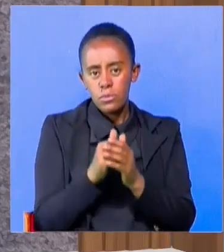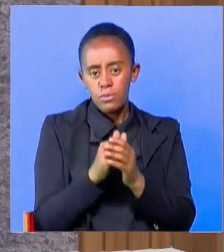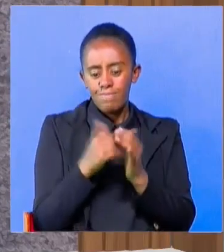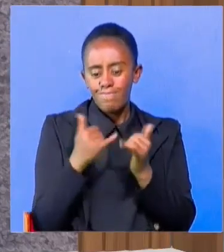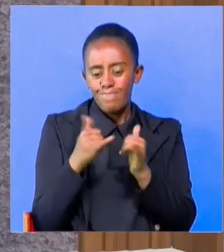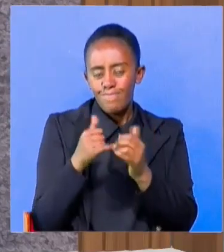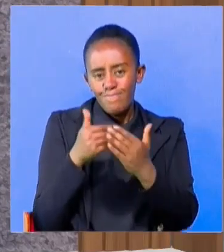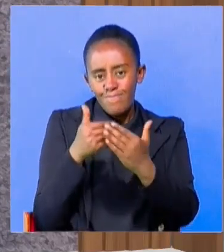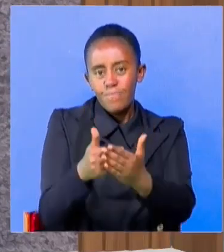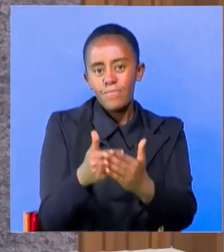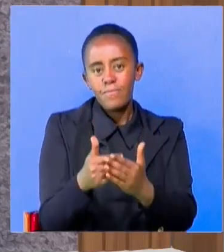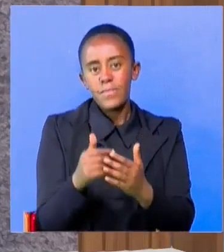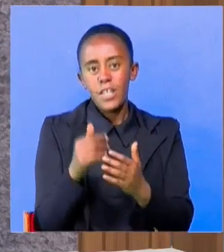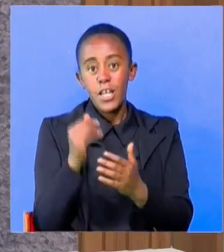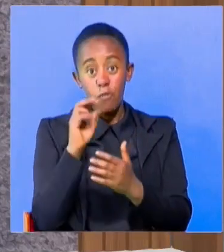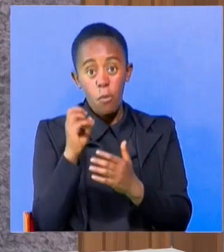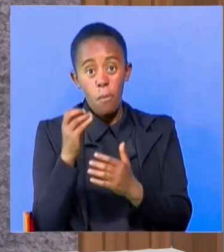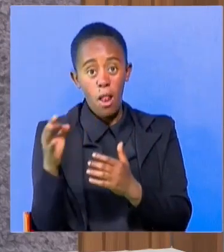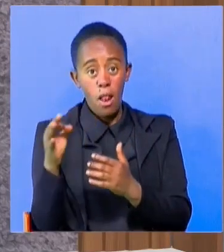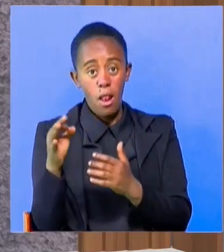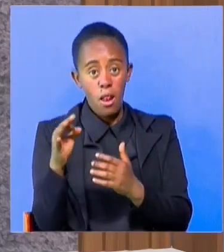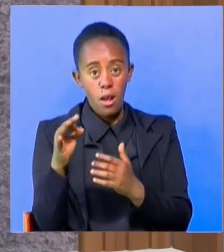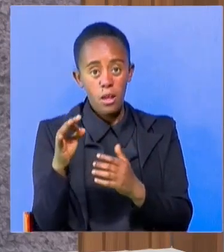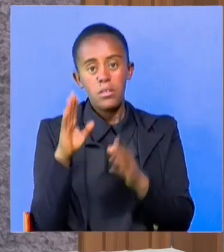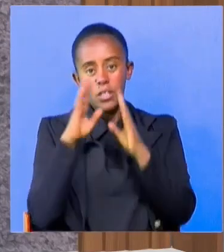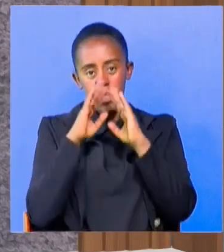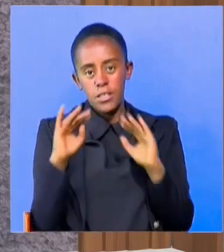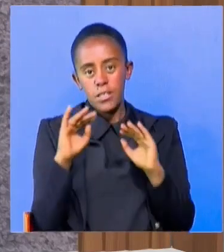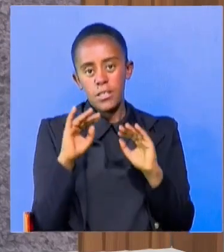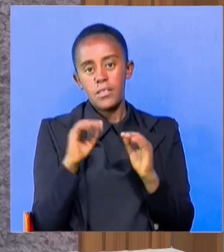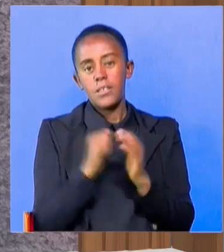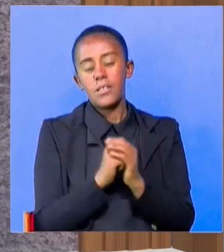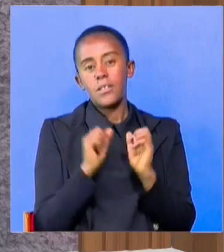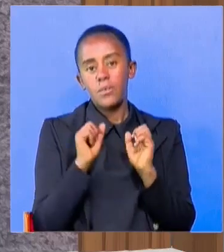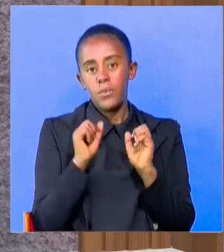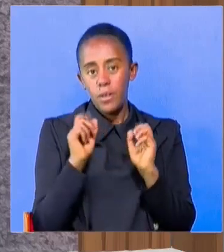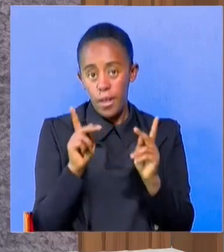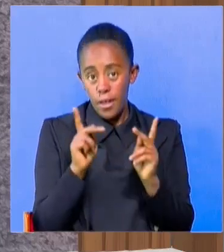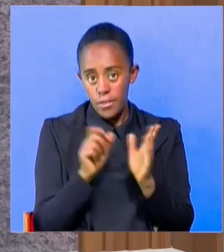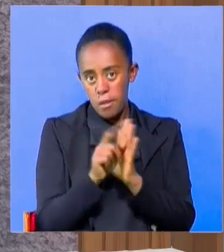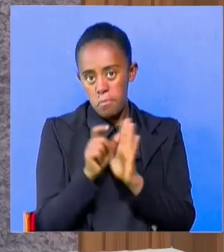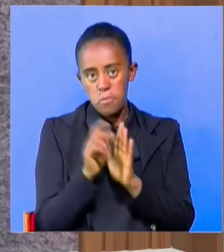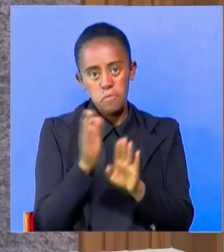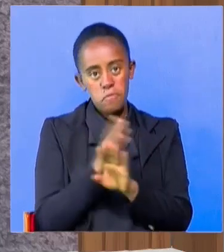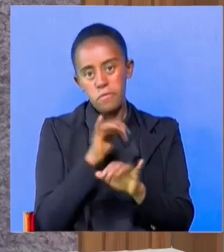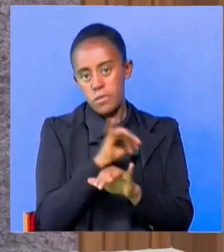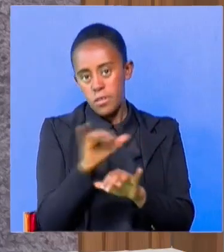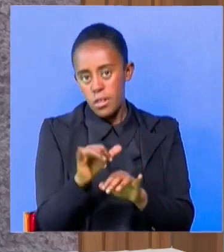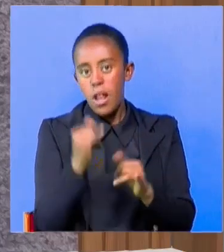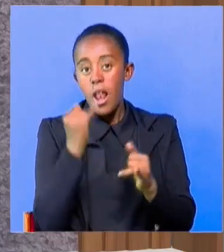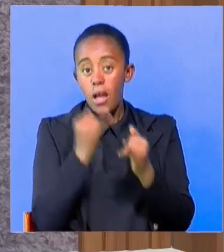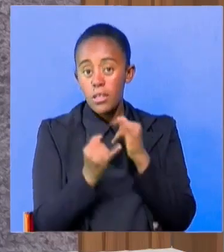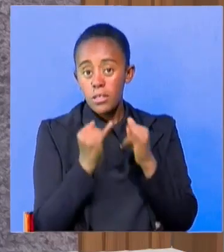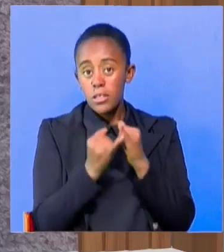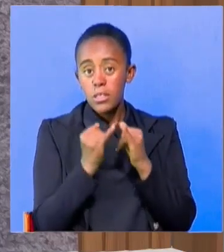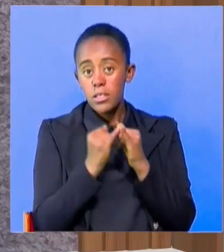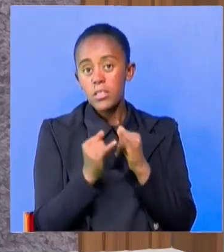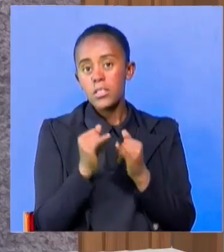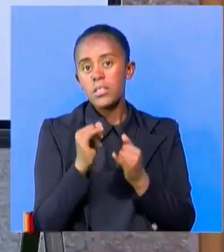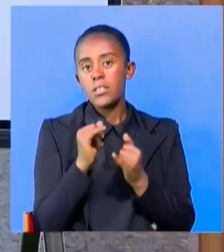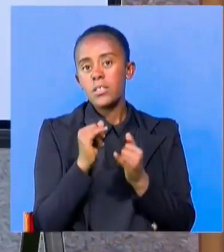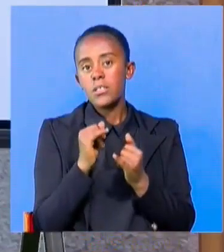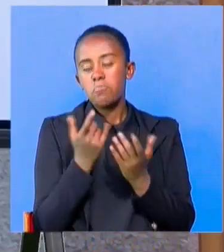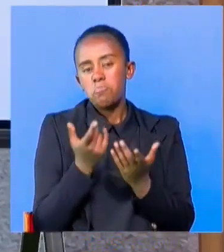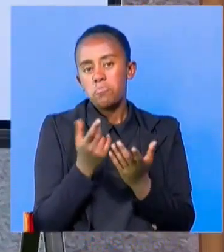use this informal greeting, as I give you some examples, okay. And the last one is some